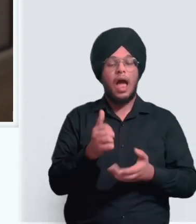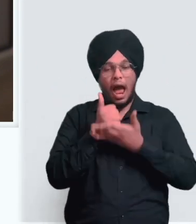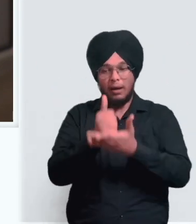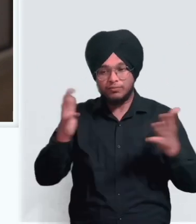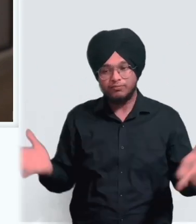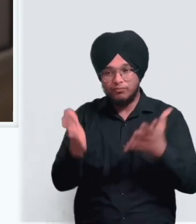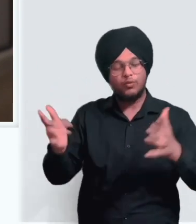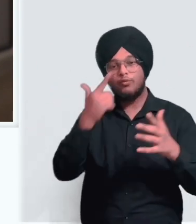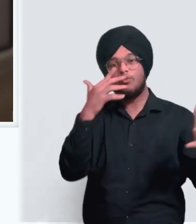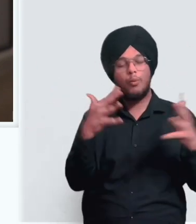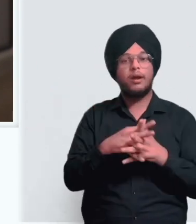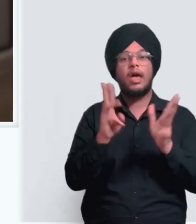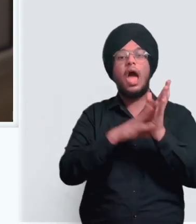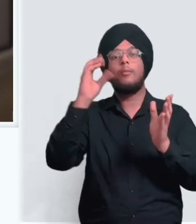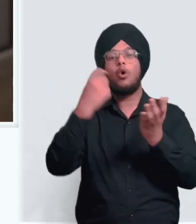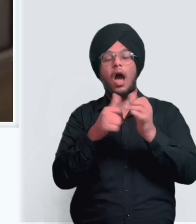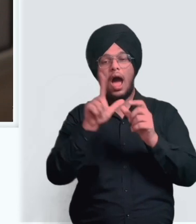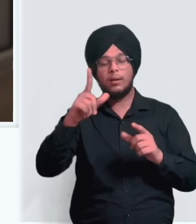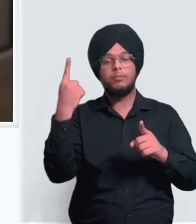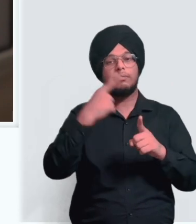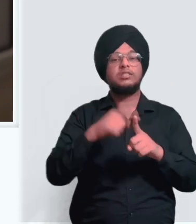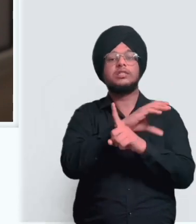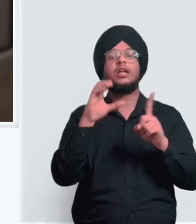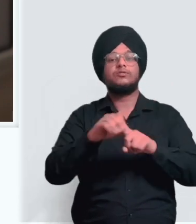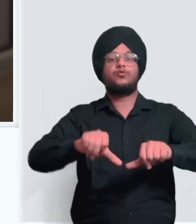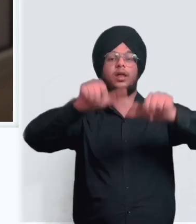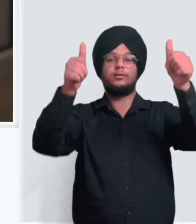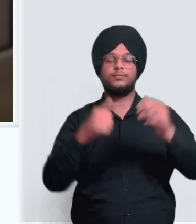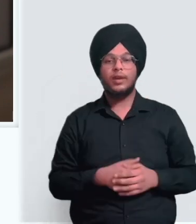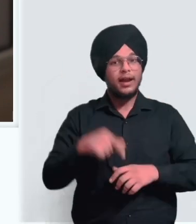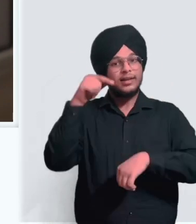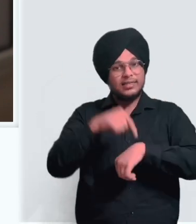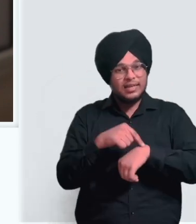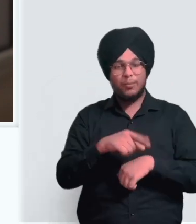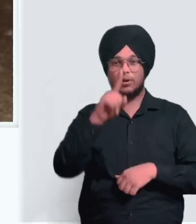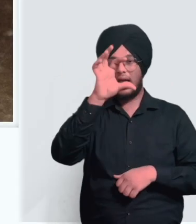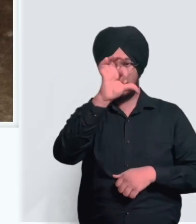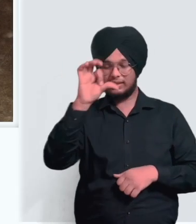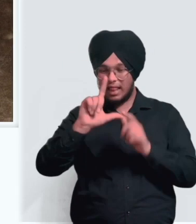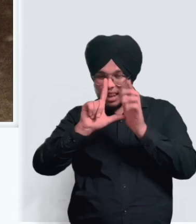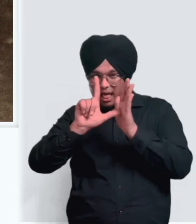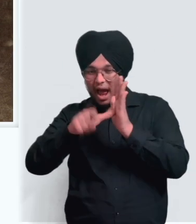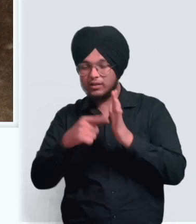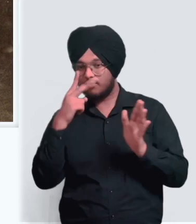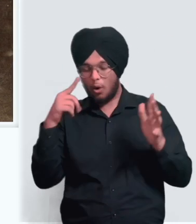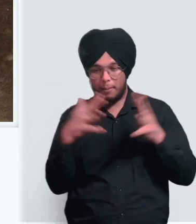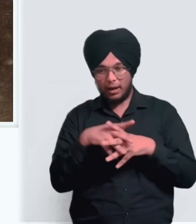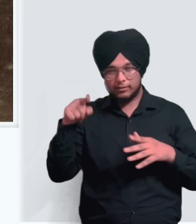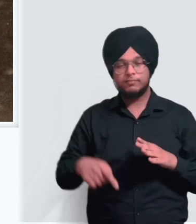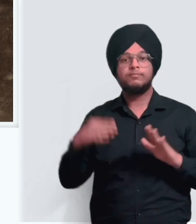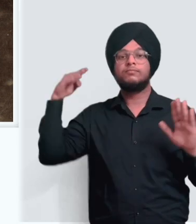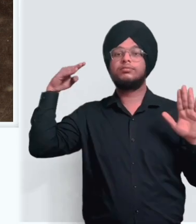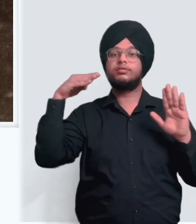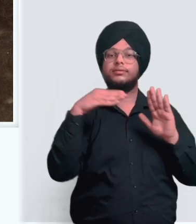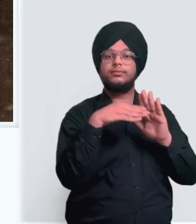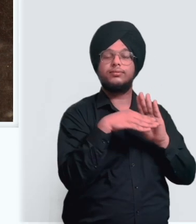subsequent associations helped demonize these women to claim moral and cultural superiority. During the late 19th century,